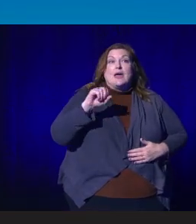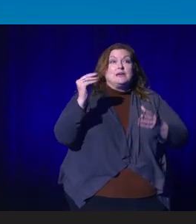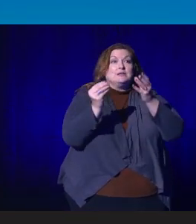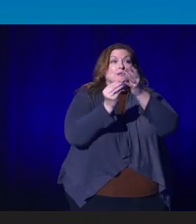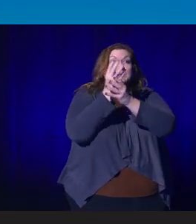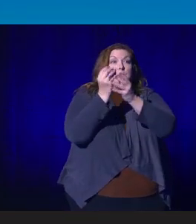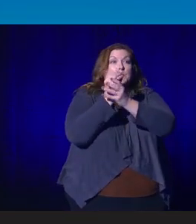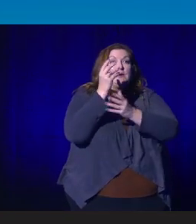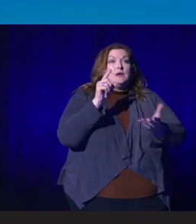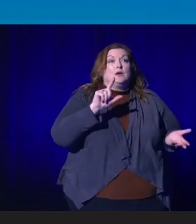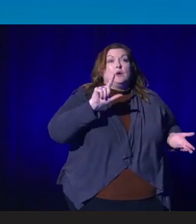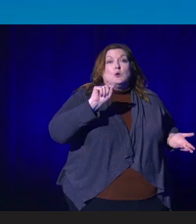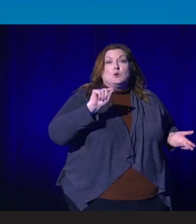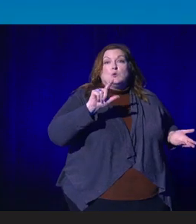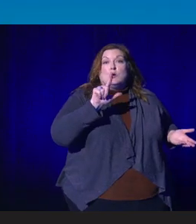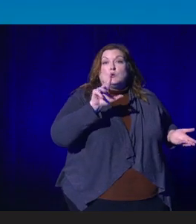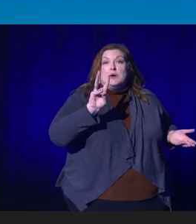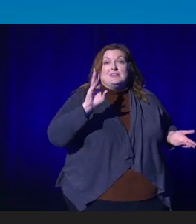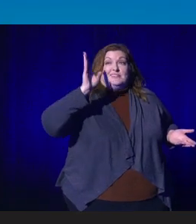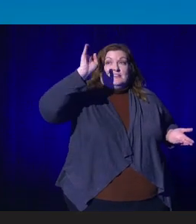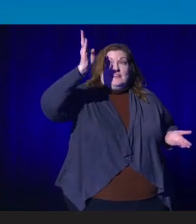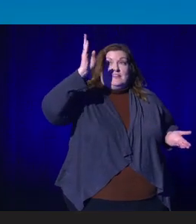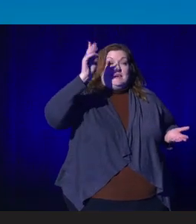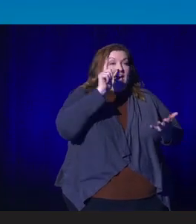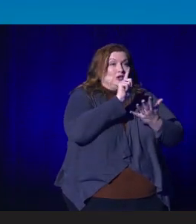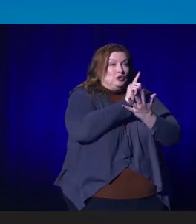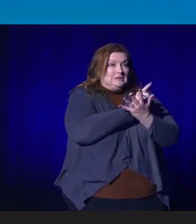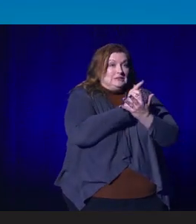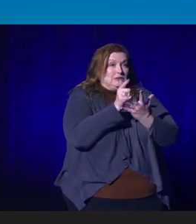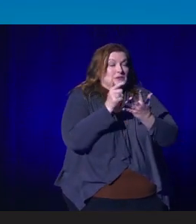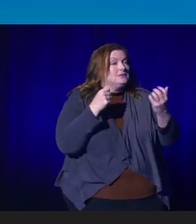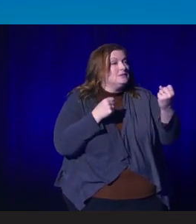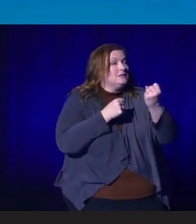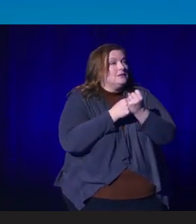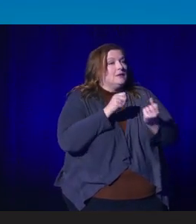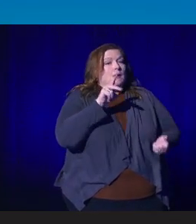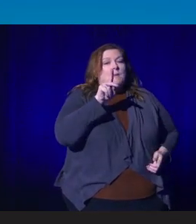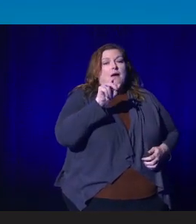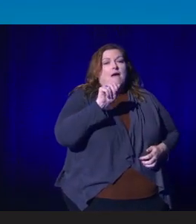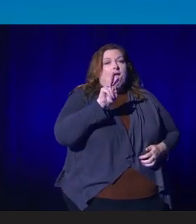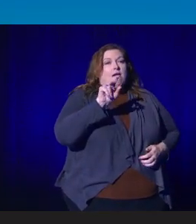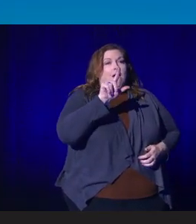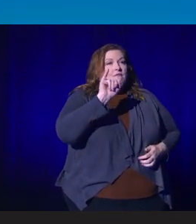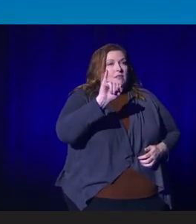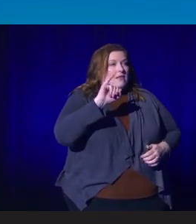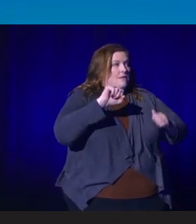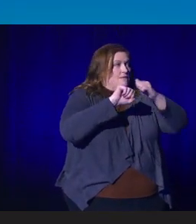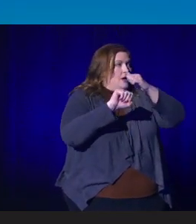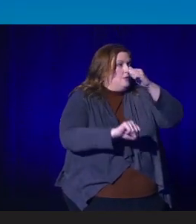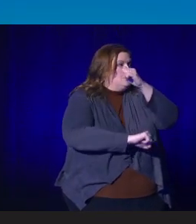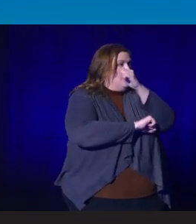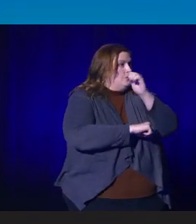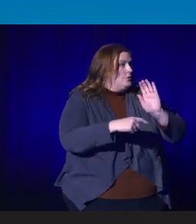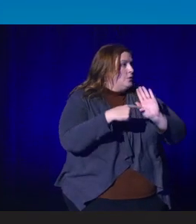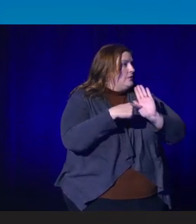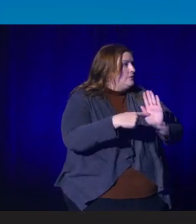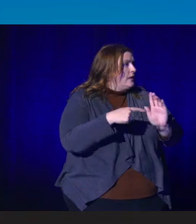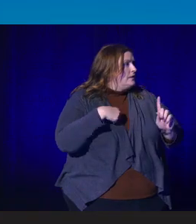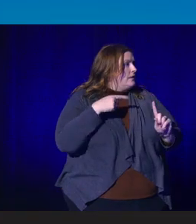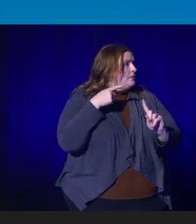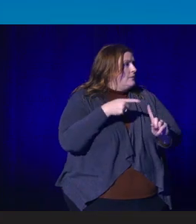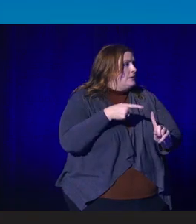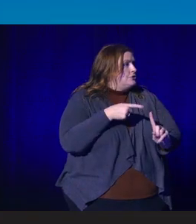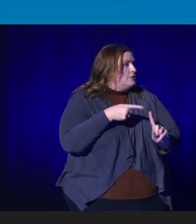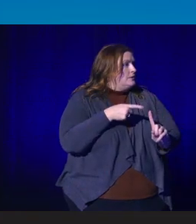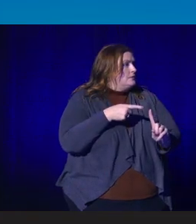Spring 2026 Lecture Series sponsored by the Kavli Foundation. Reflecting the mission of the